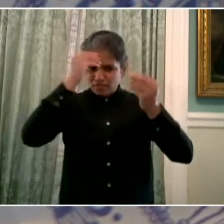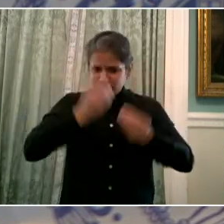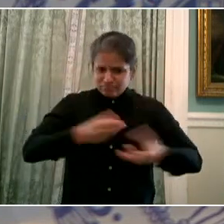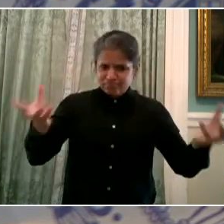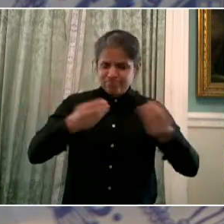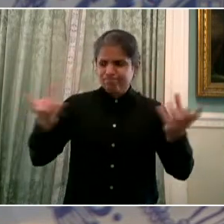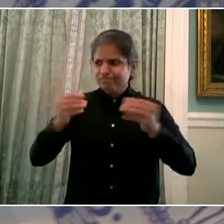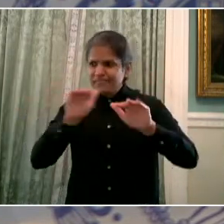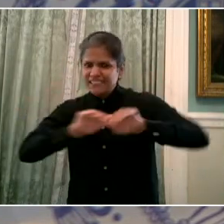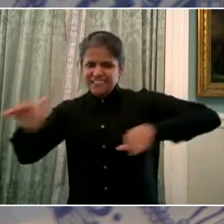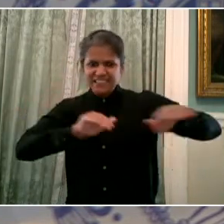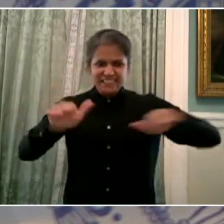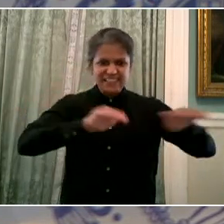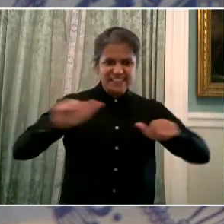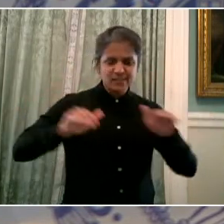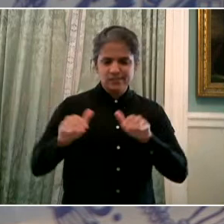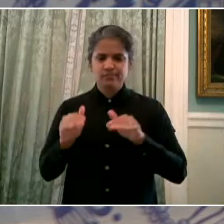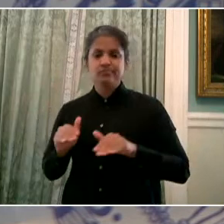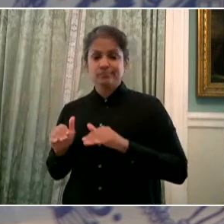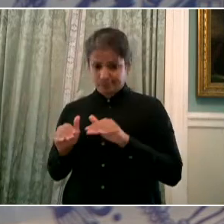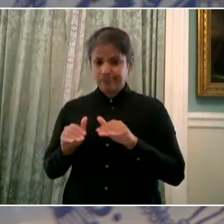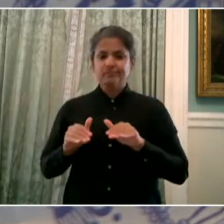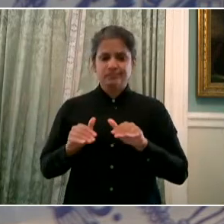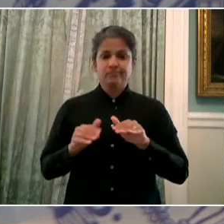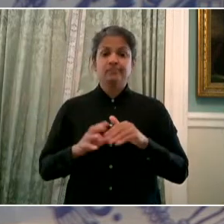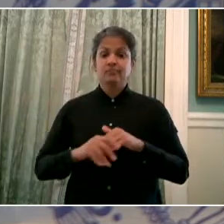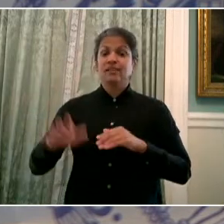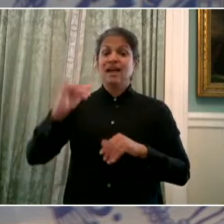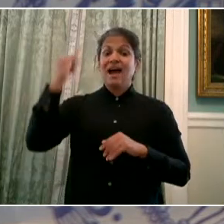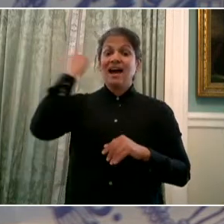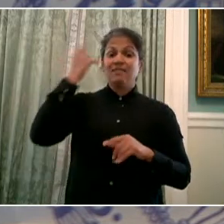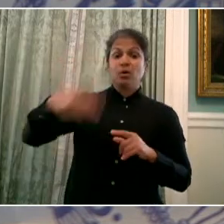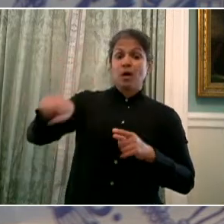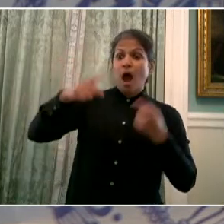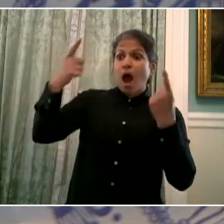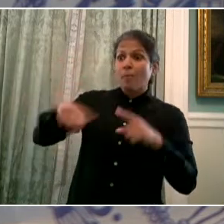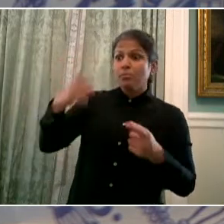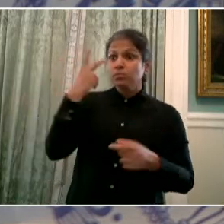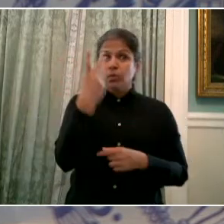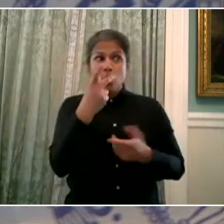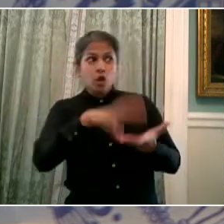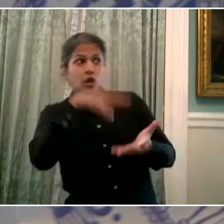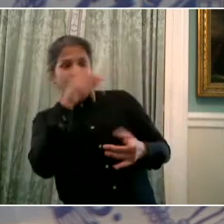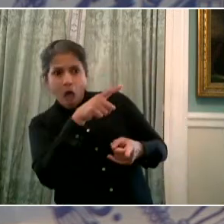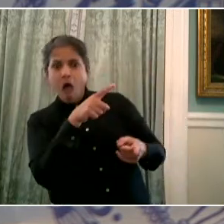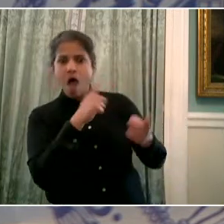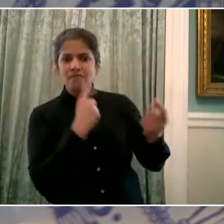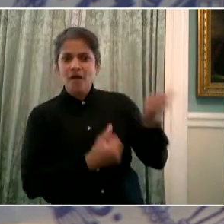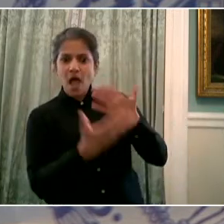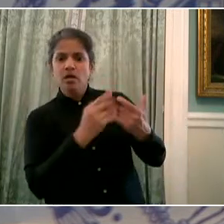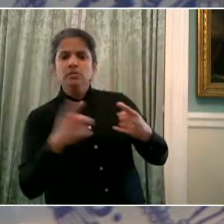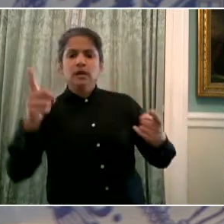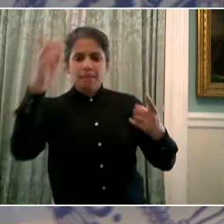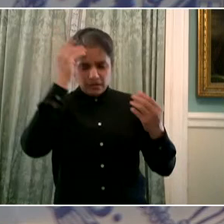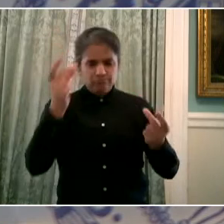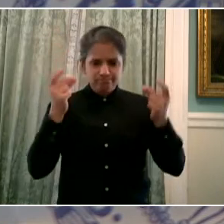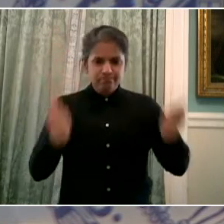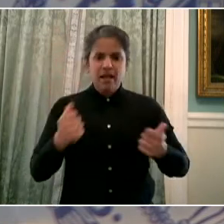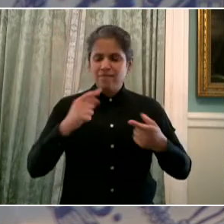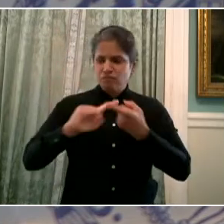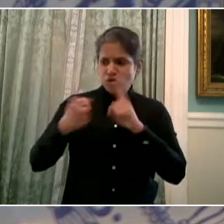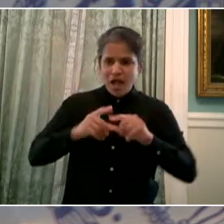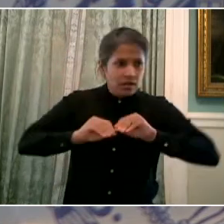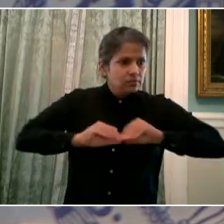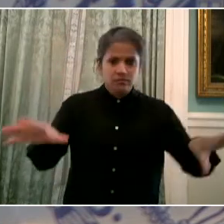that was useful and valuable, please share it with someone who was not listening today. And I certainly, as important as anything you've heard today over the